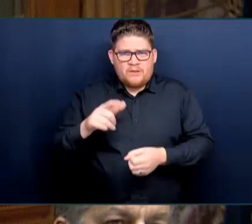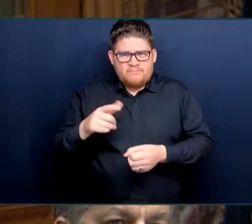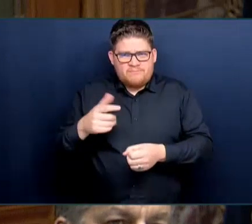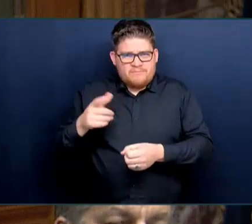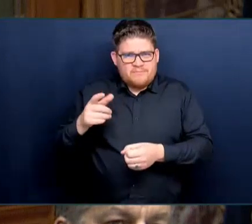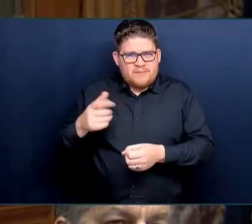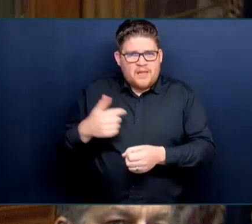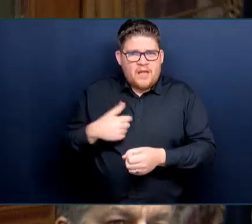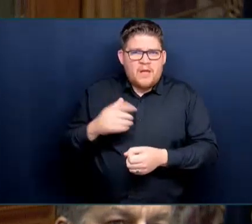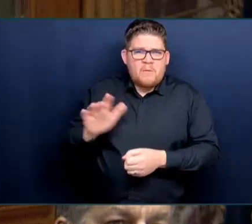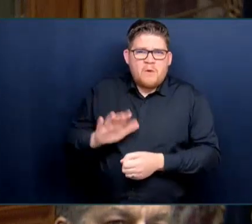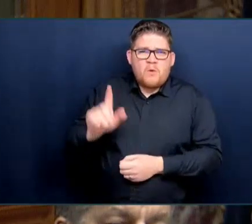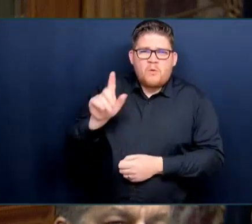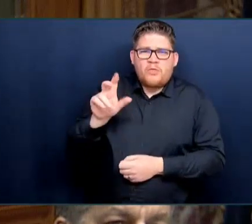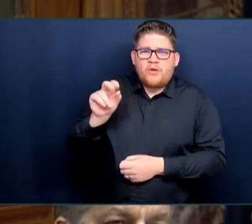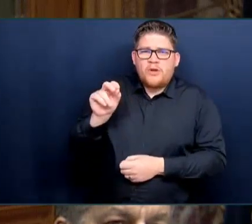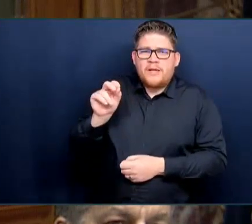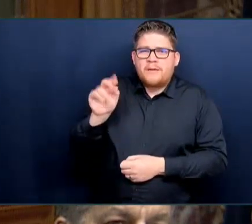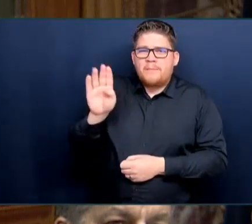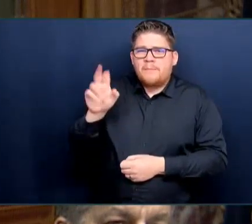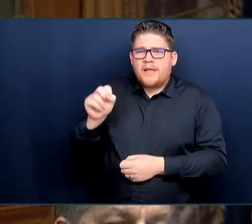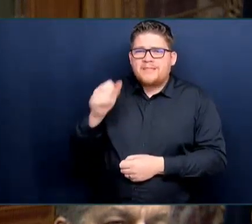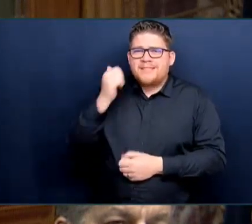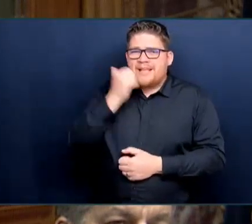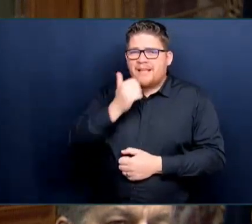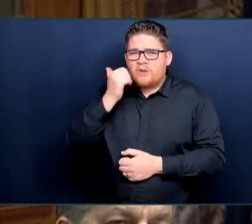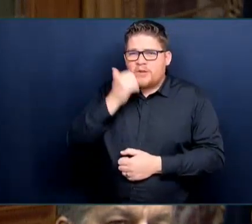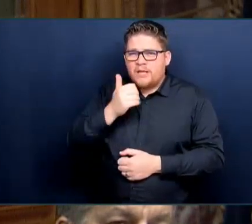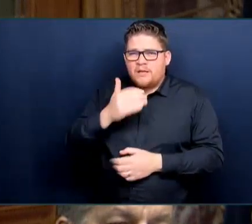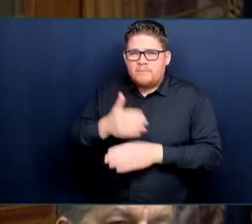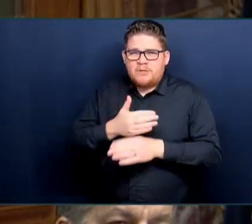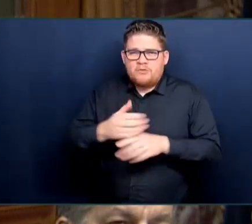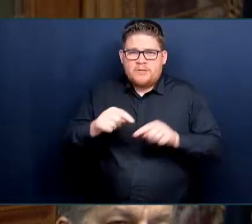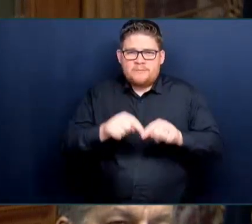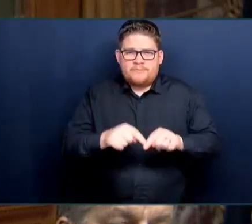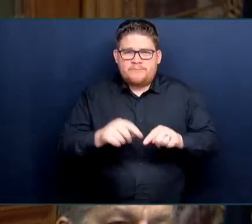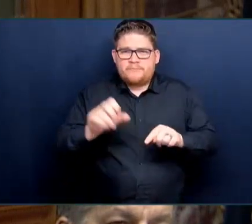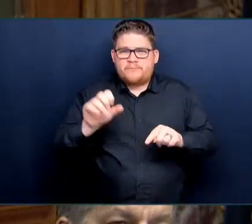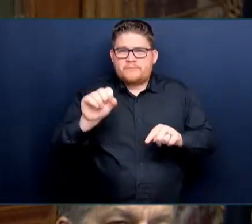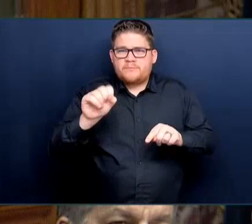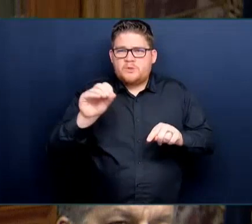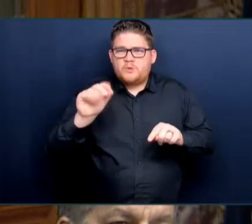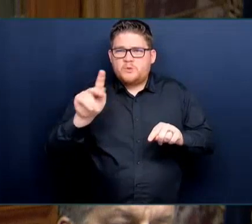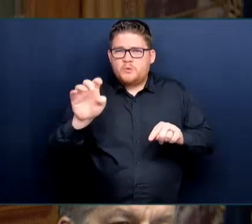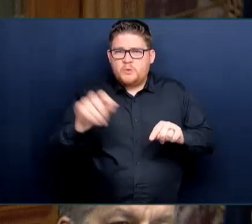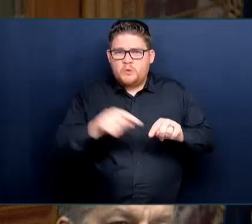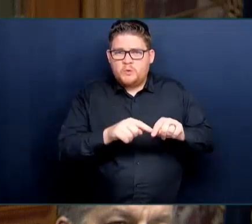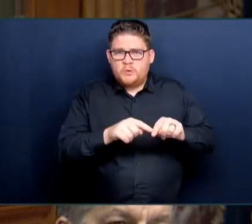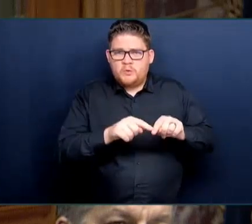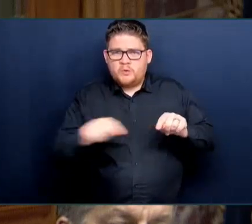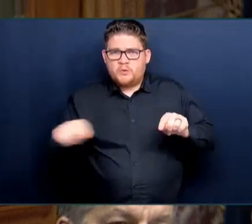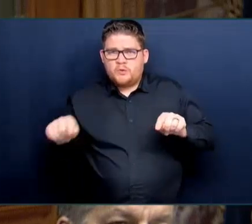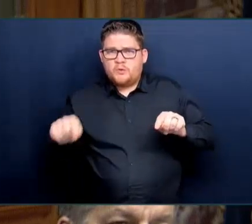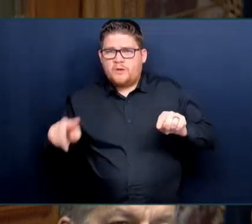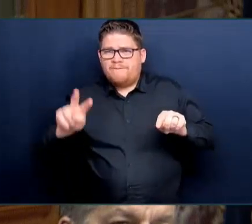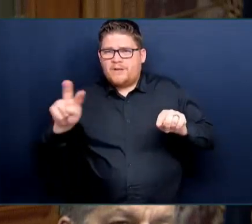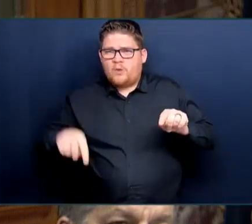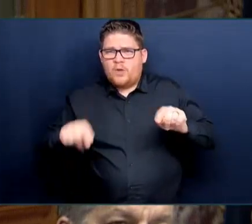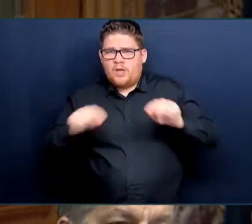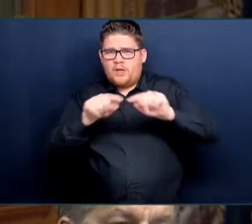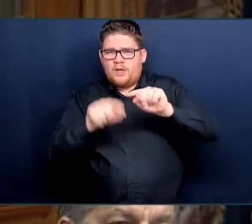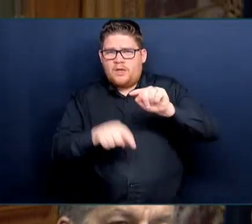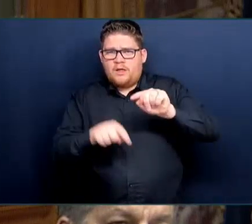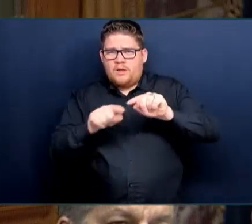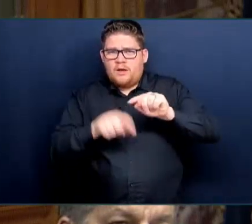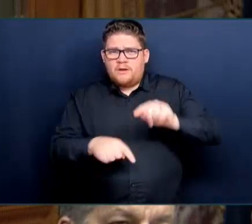and Victoria that cost $2.50, versus the Cowichan Valley Regional District with a population of